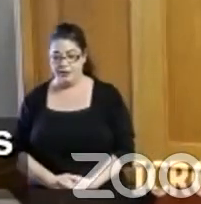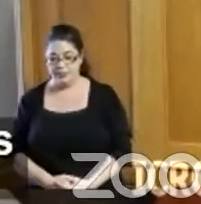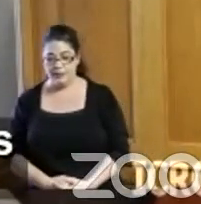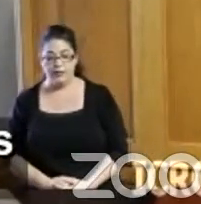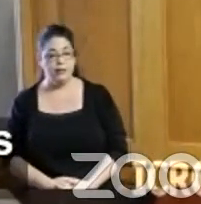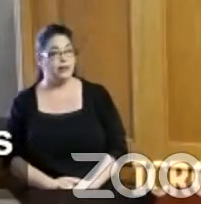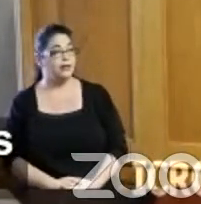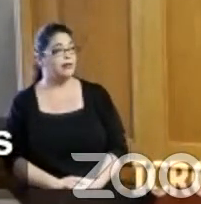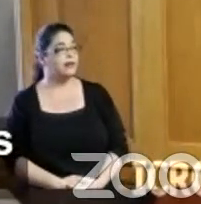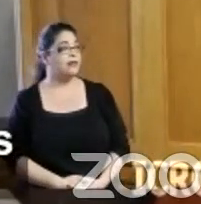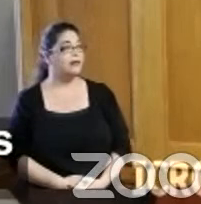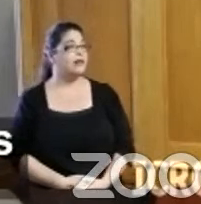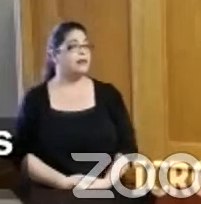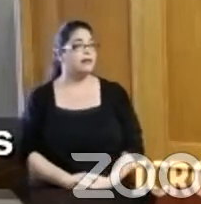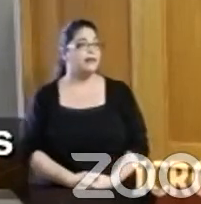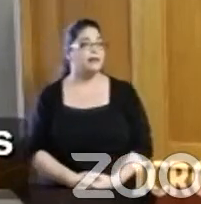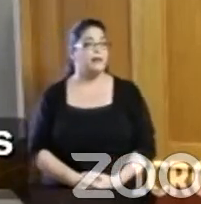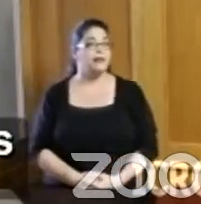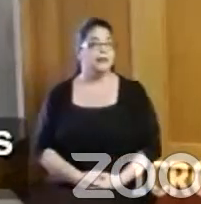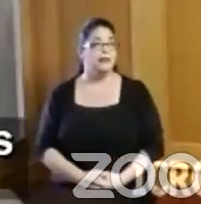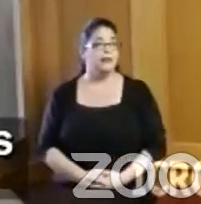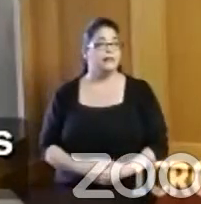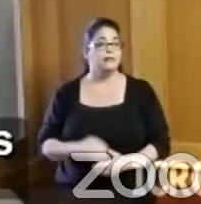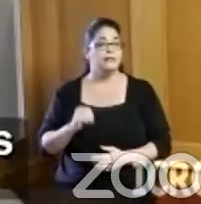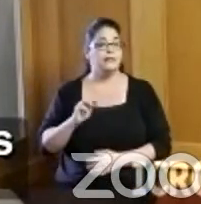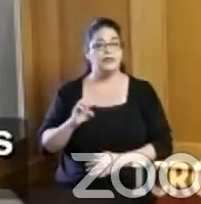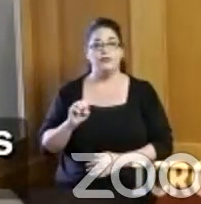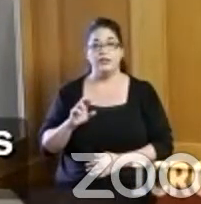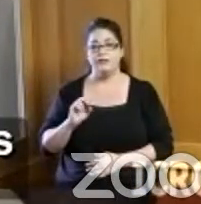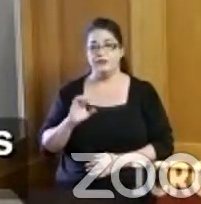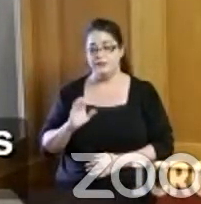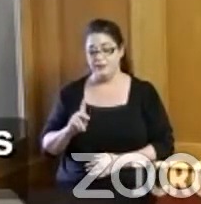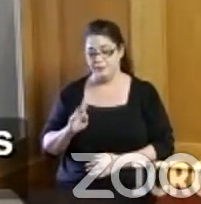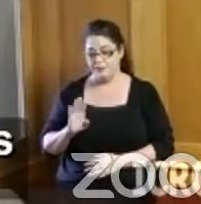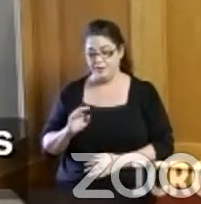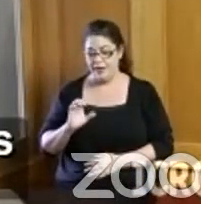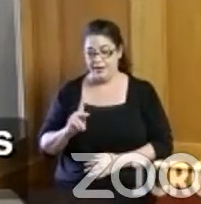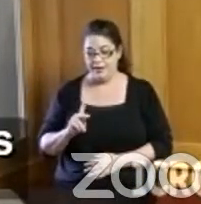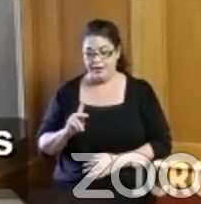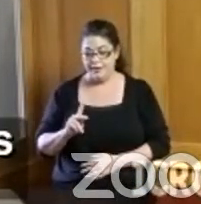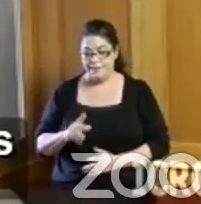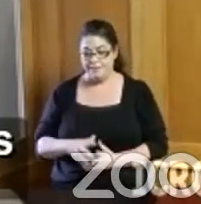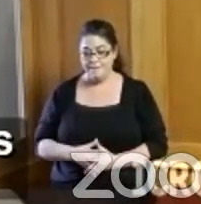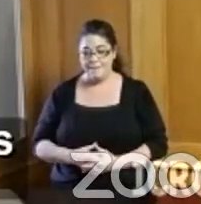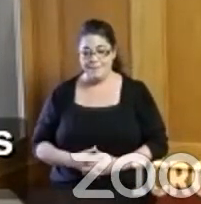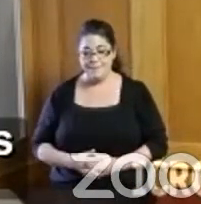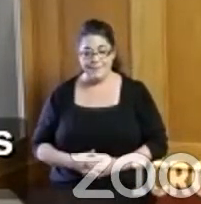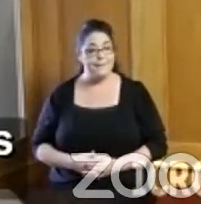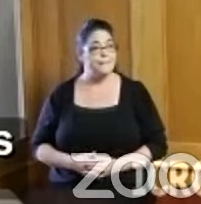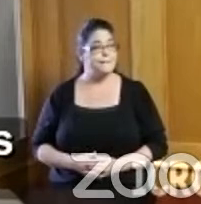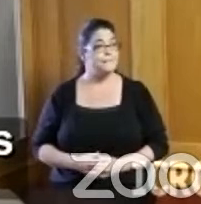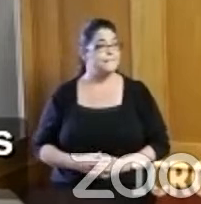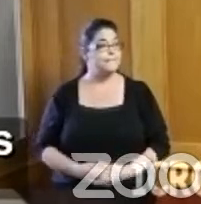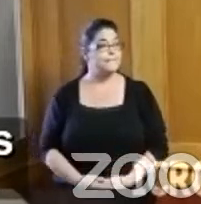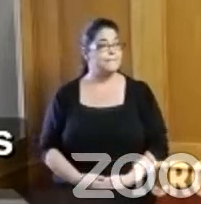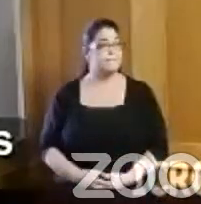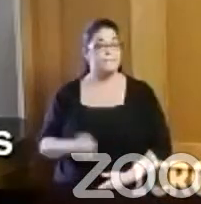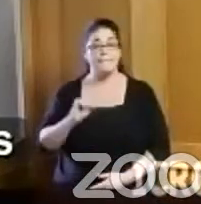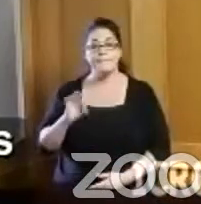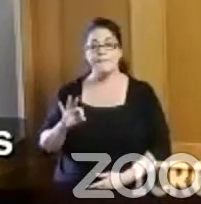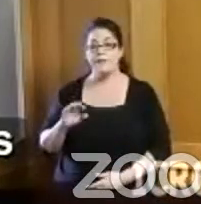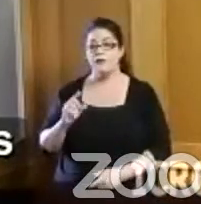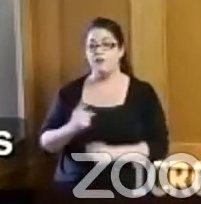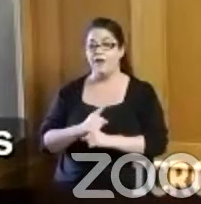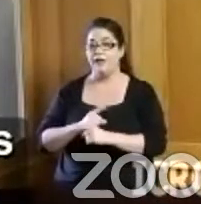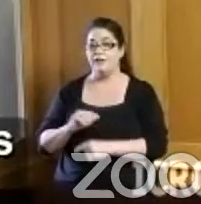Mr. Eric Beck. Well, actually, Commission Administrator, you want to do yours first? Sure, Madam President. Sir, this is a regular